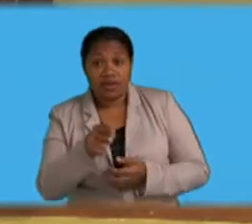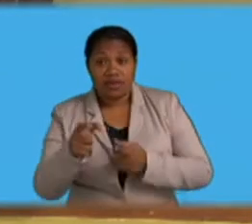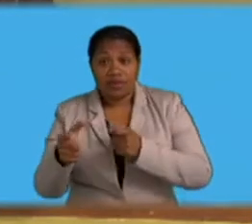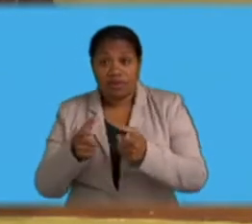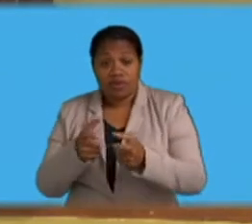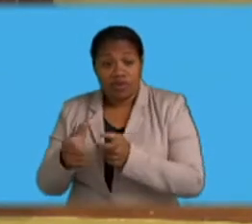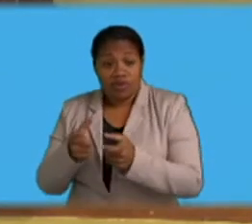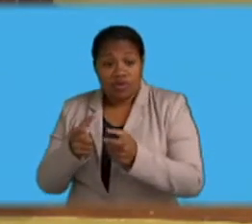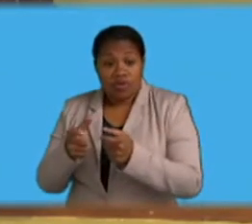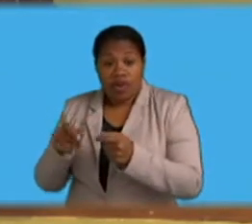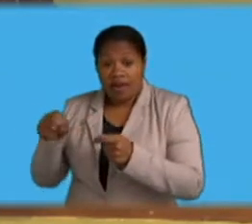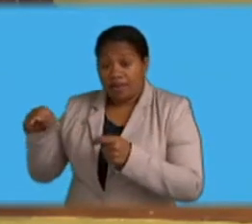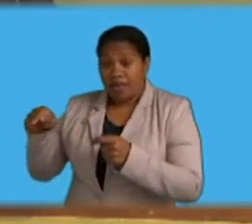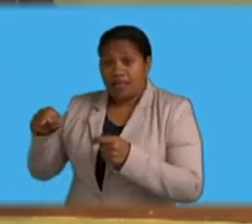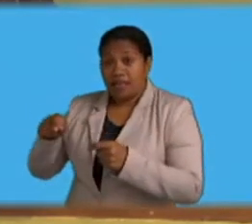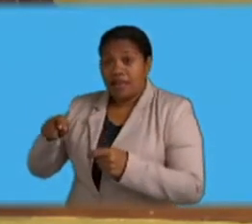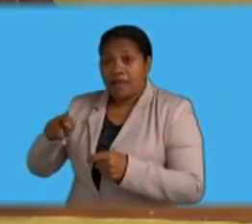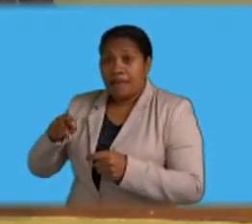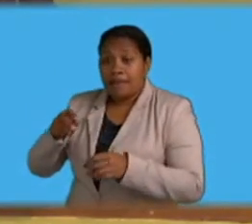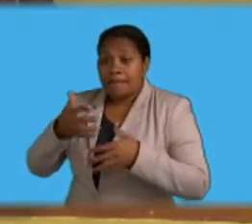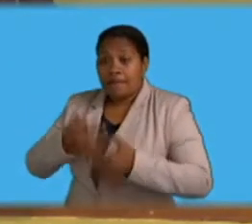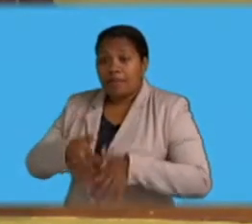by individual ministries?